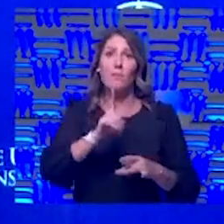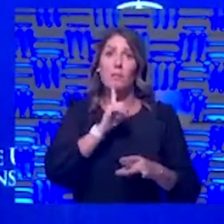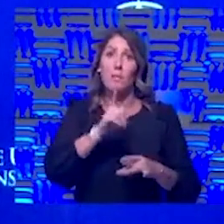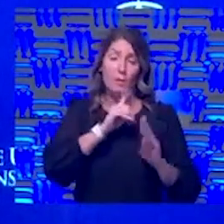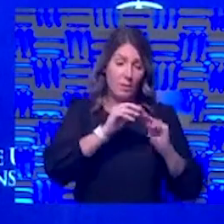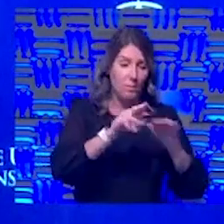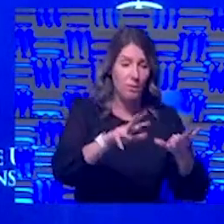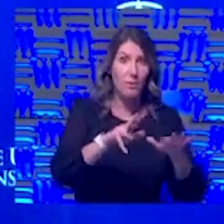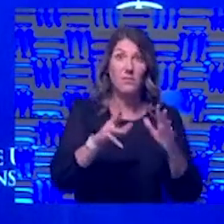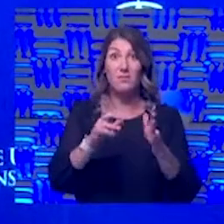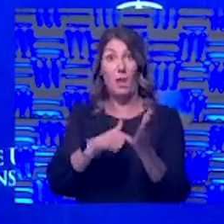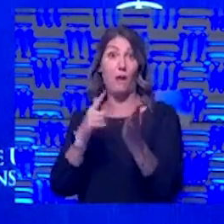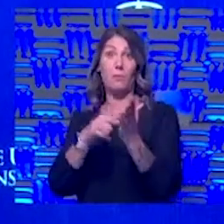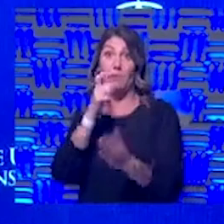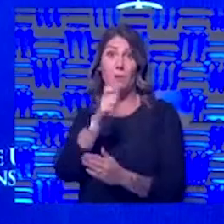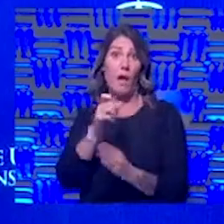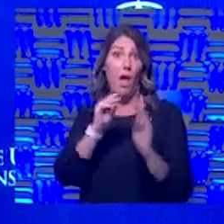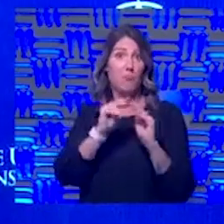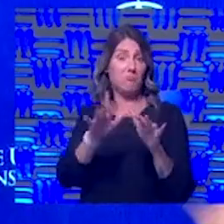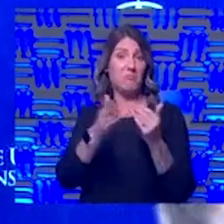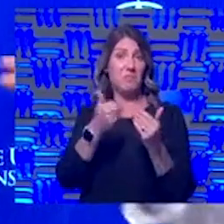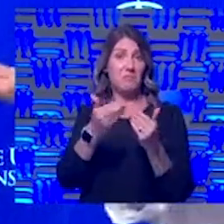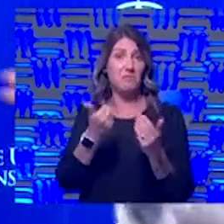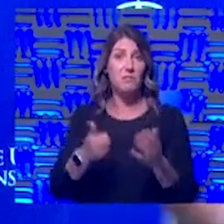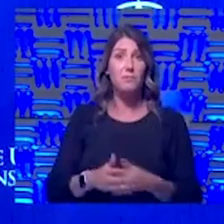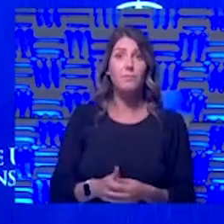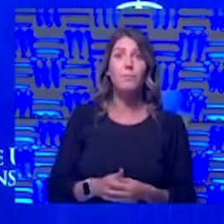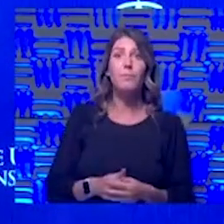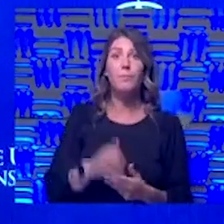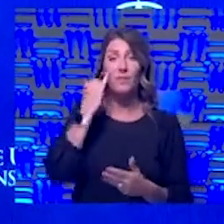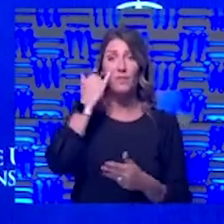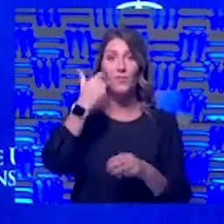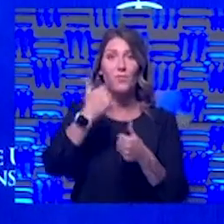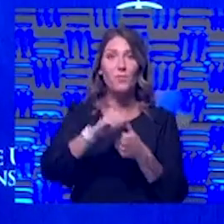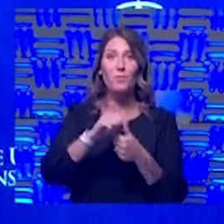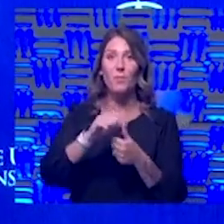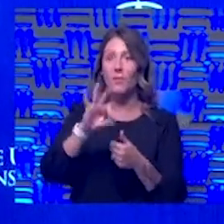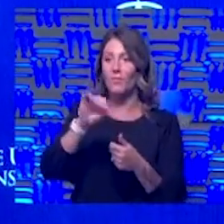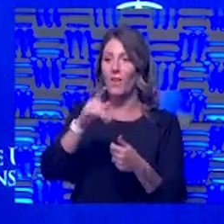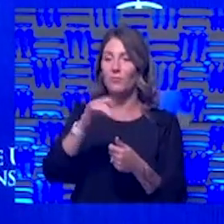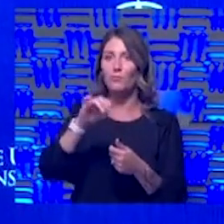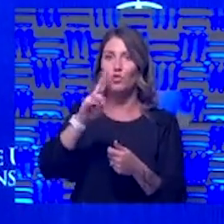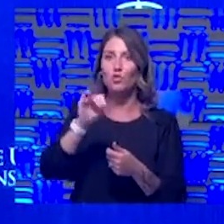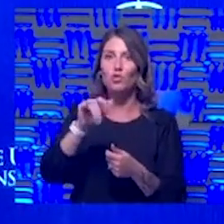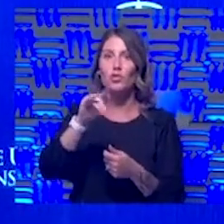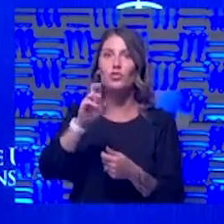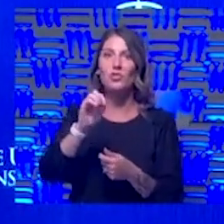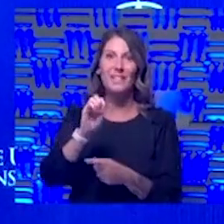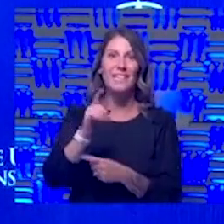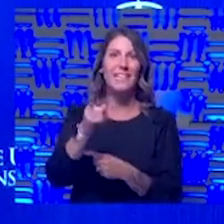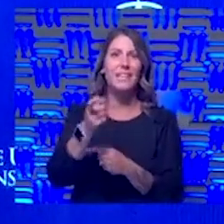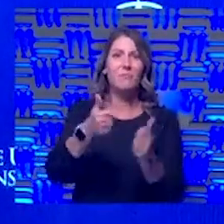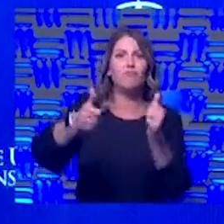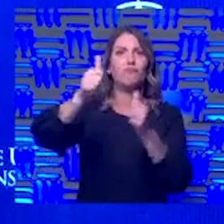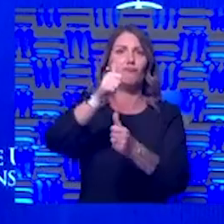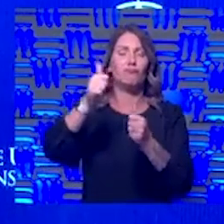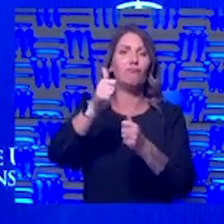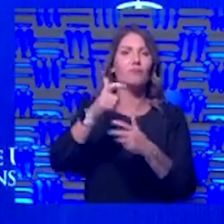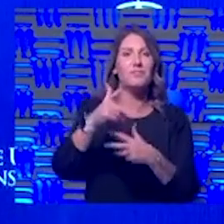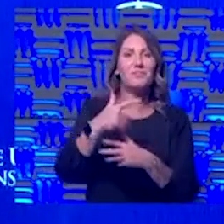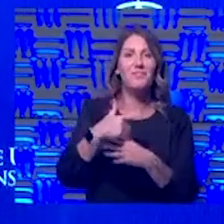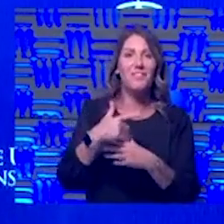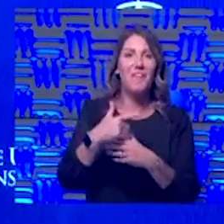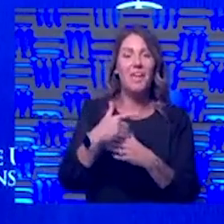sometimes they're not so transmissible. And if you remember what Fauci had always said, the head of the infectious disease portion of